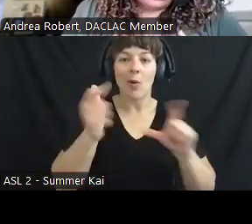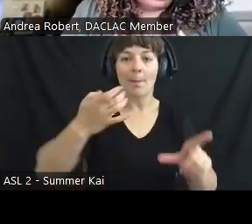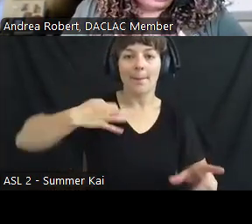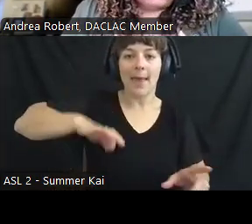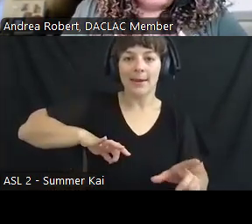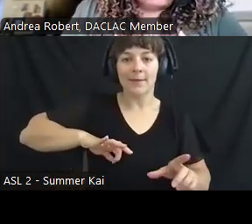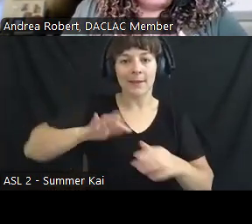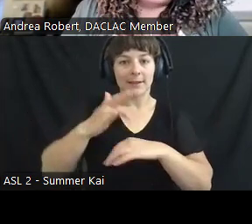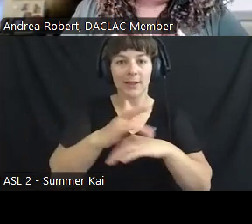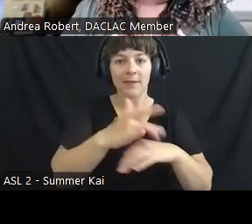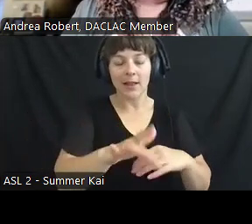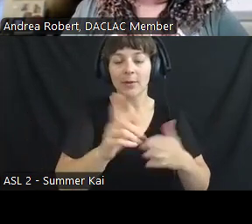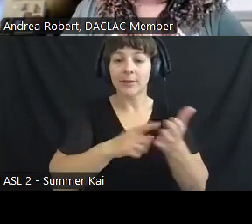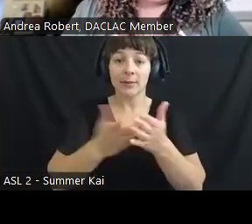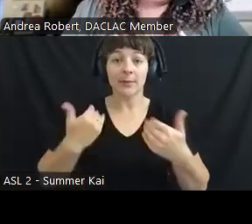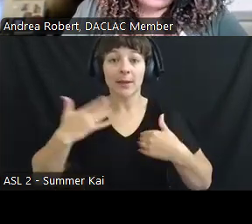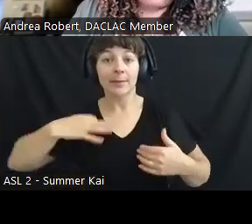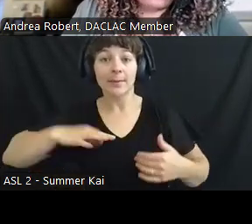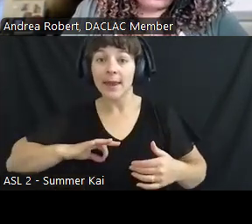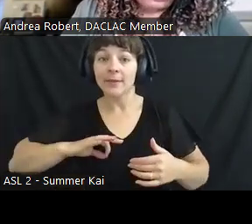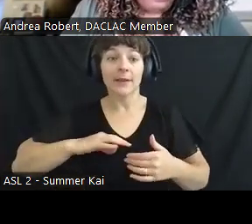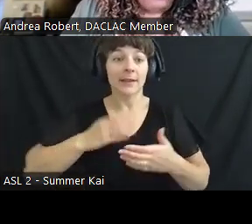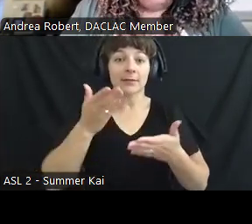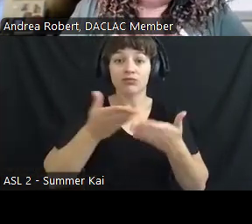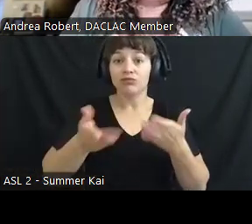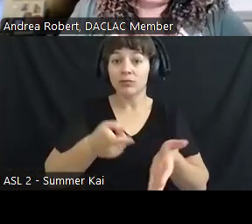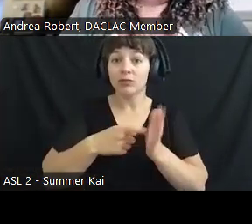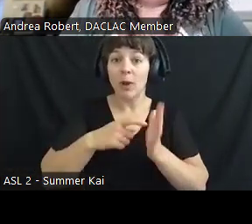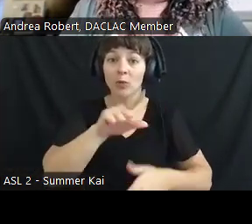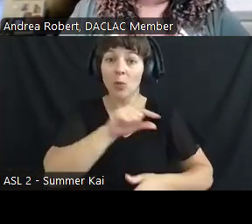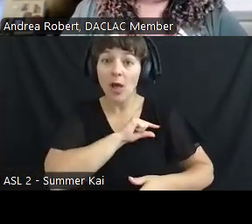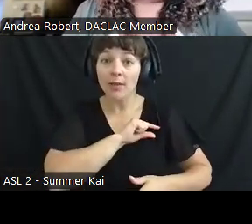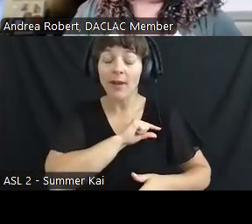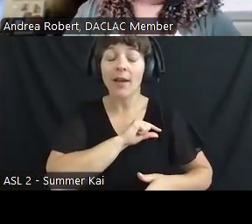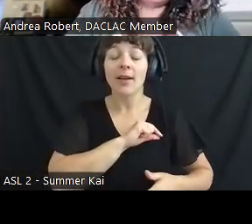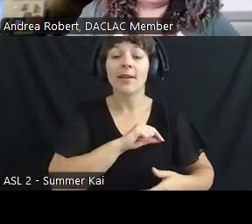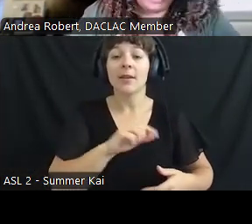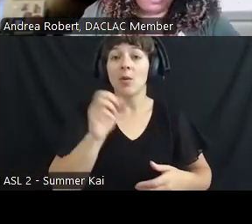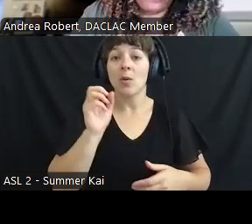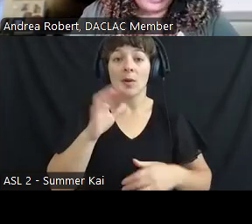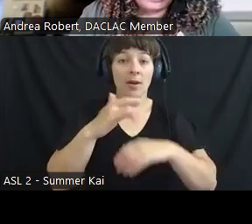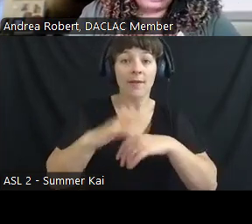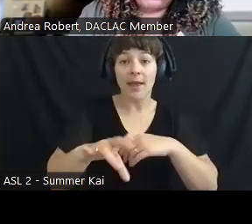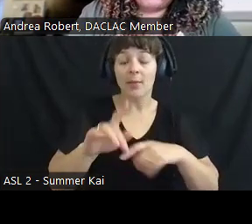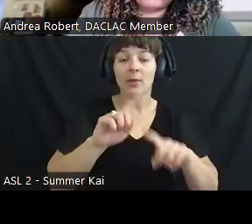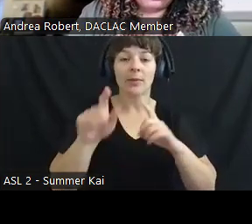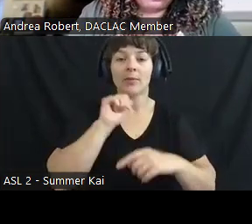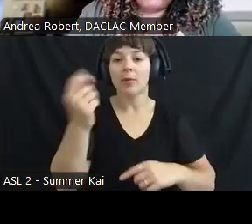benefits and, things that they qualify for or that are available to them, and they're not